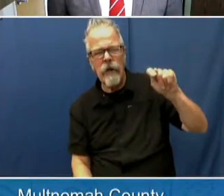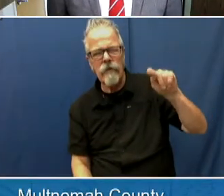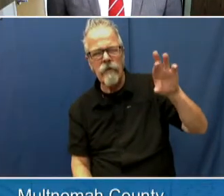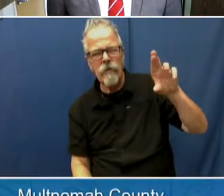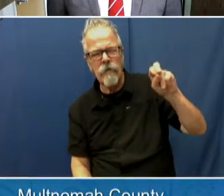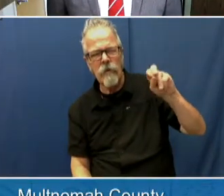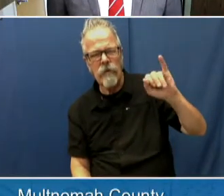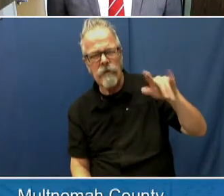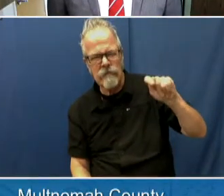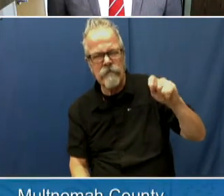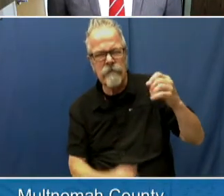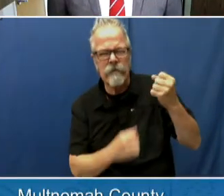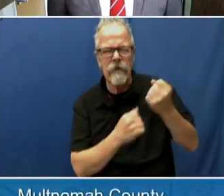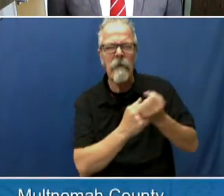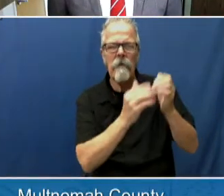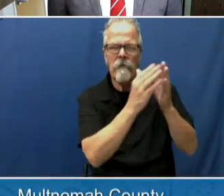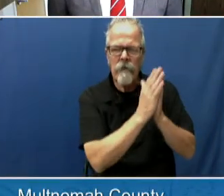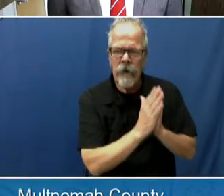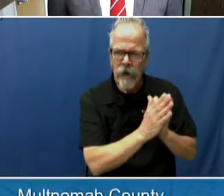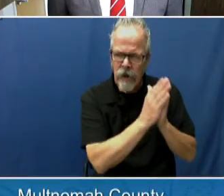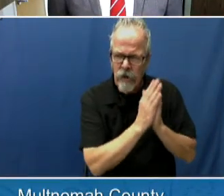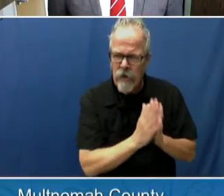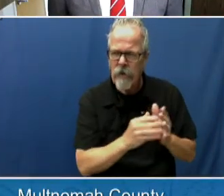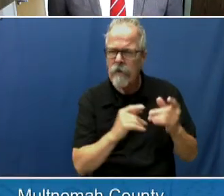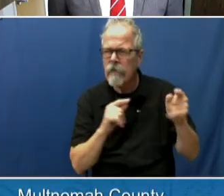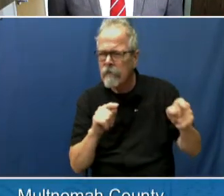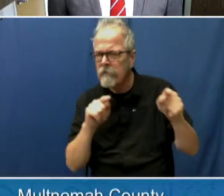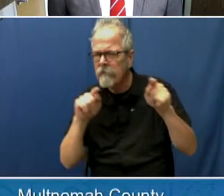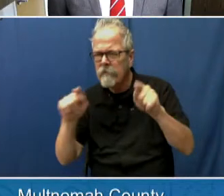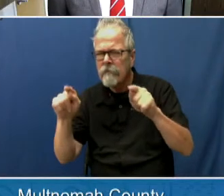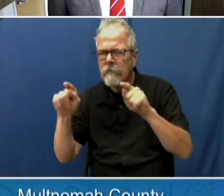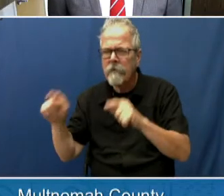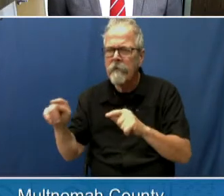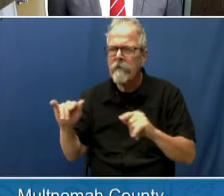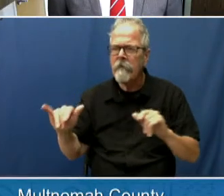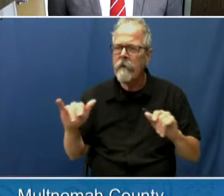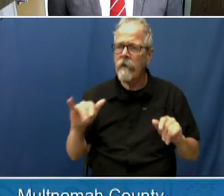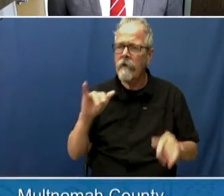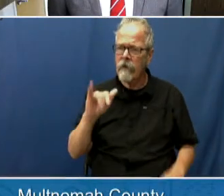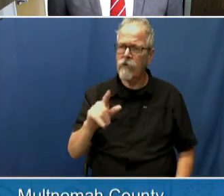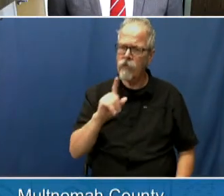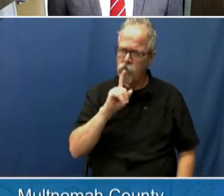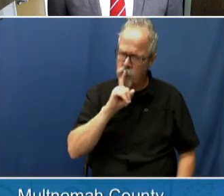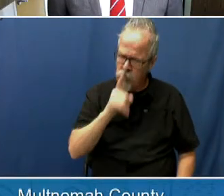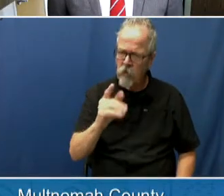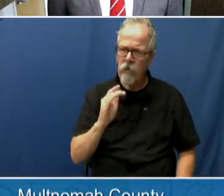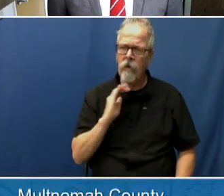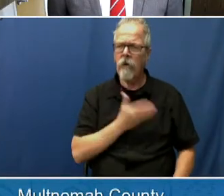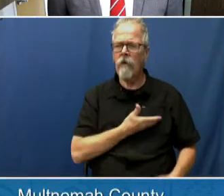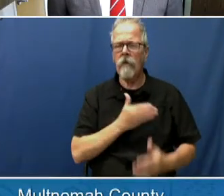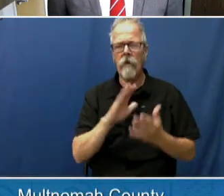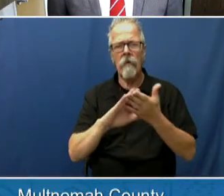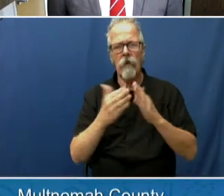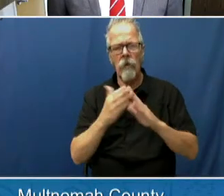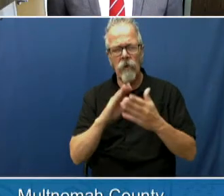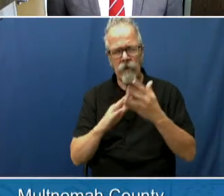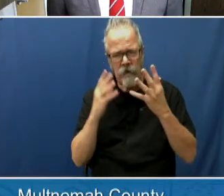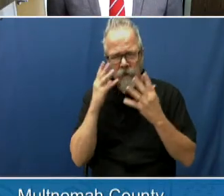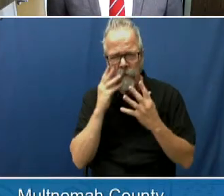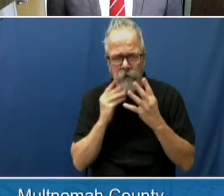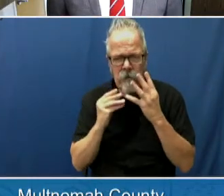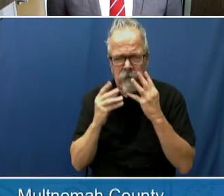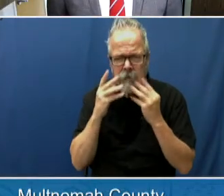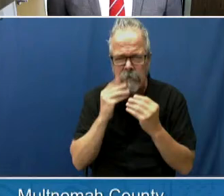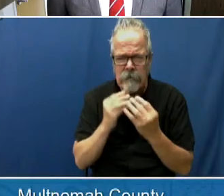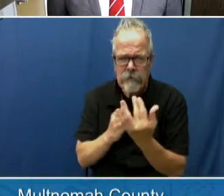differently. This is not a game. Our community has been through a lot together, before and since. We must